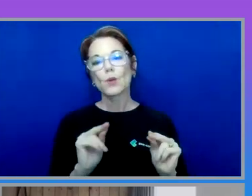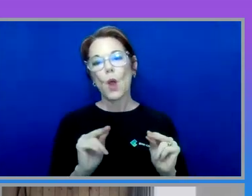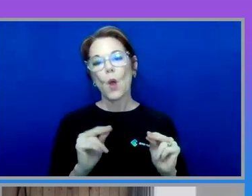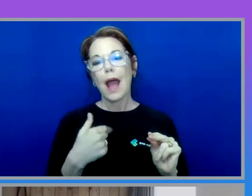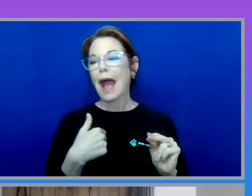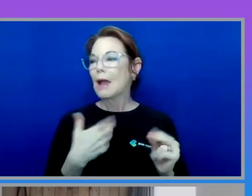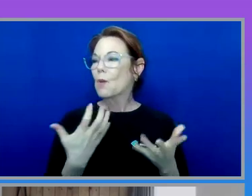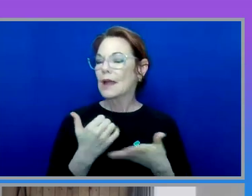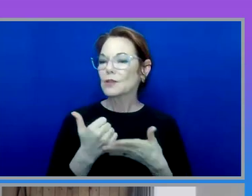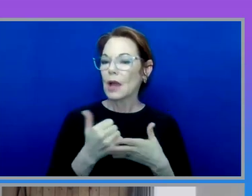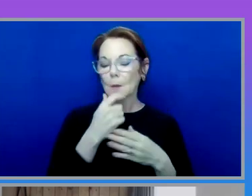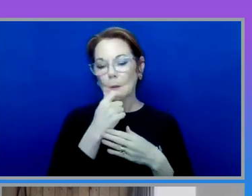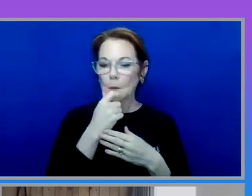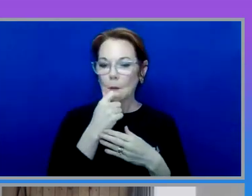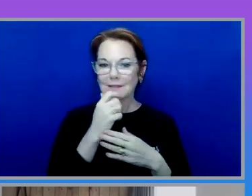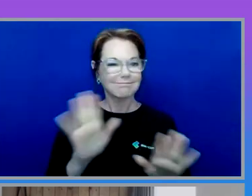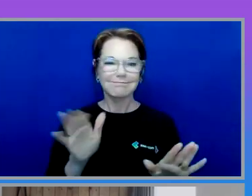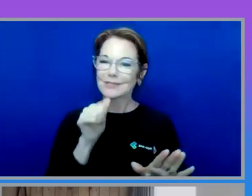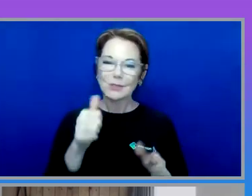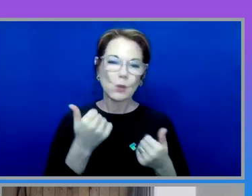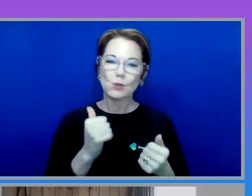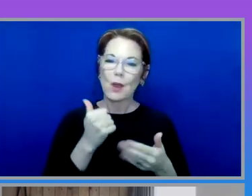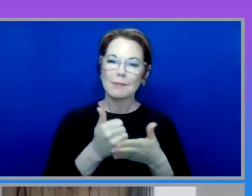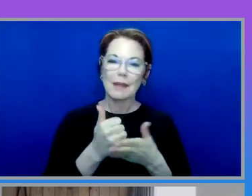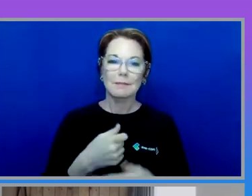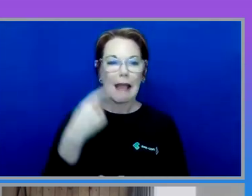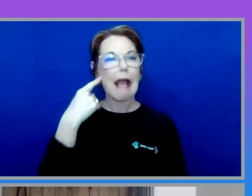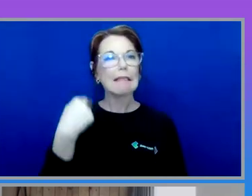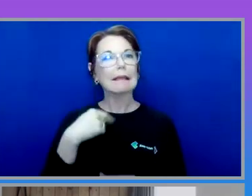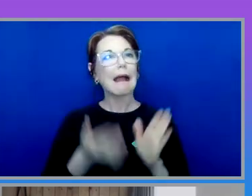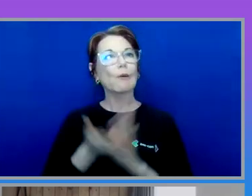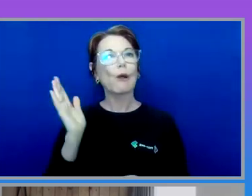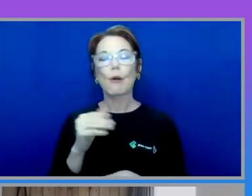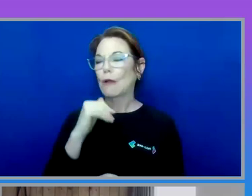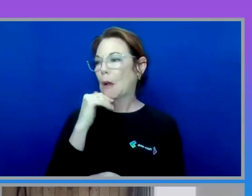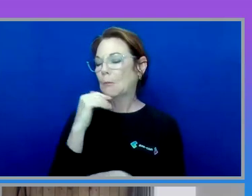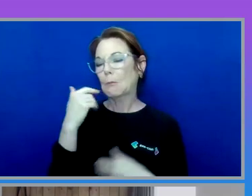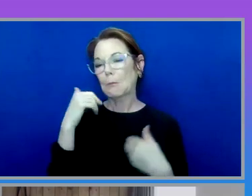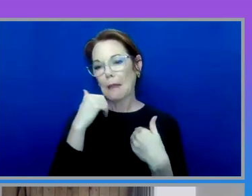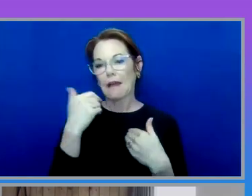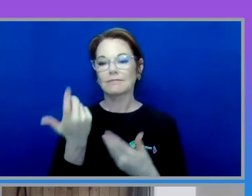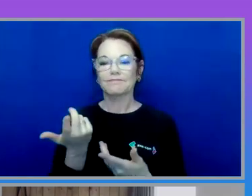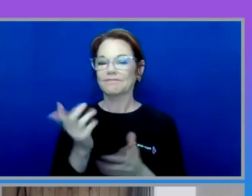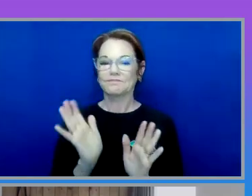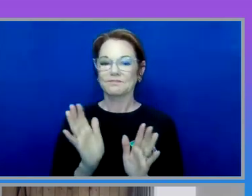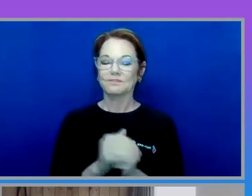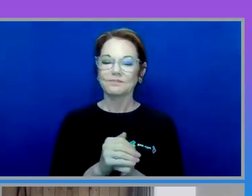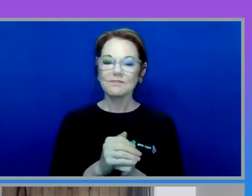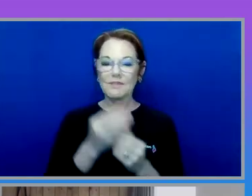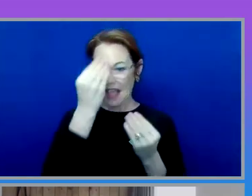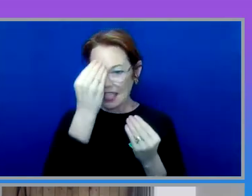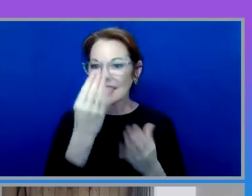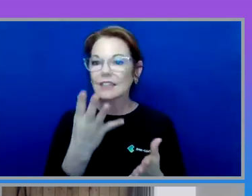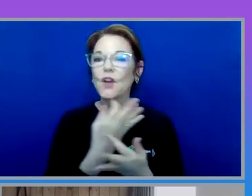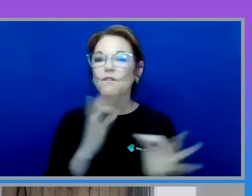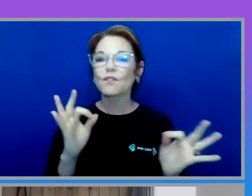helpful. Maybe I should just not try to be helpful. I think I'm going to go pout for a little while. And I'll tell you this for free. You can still